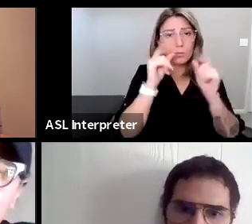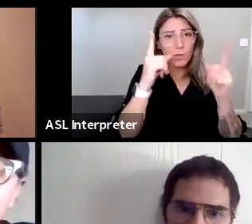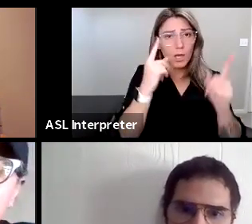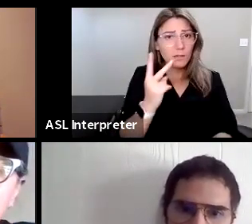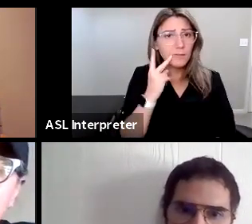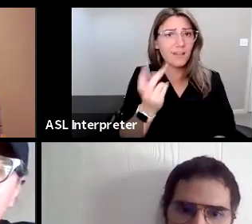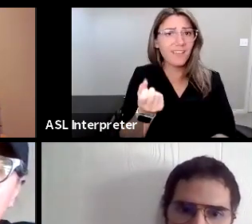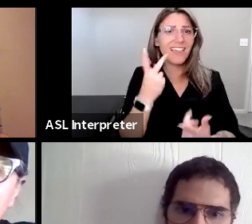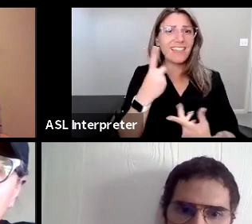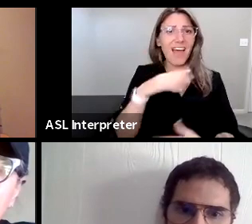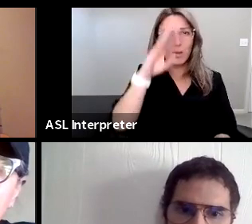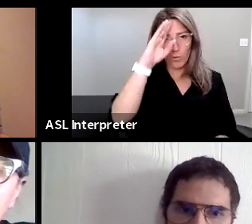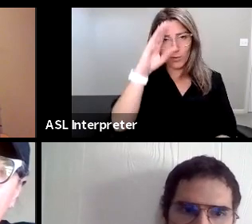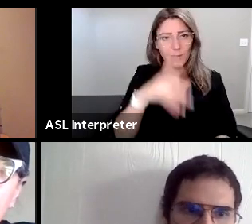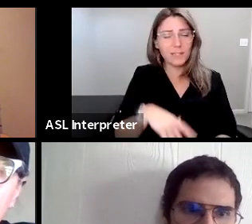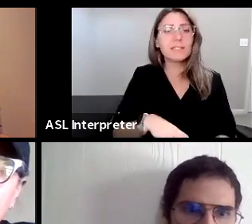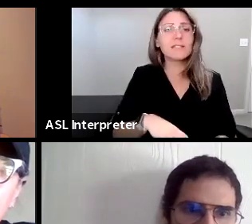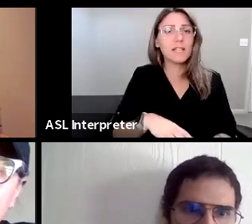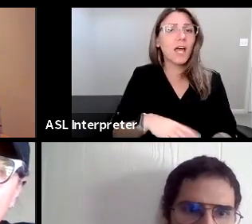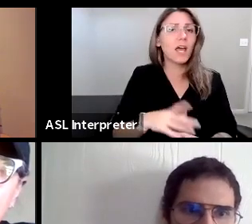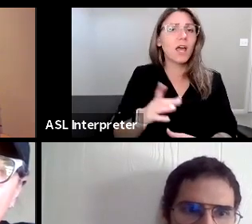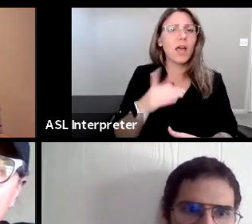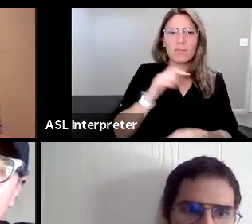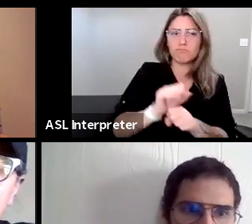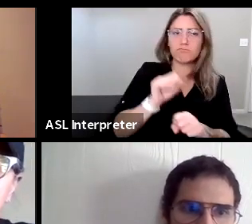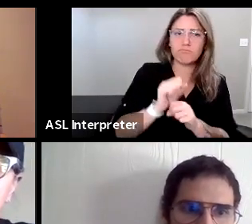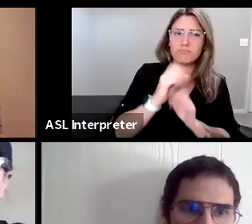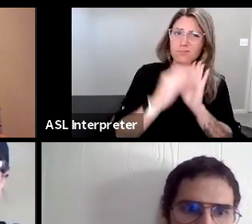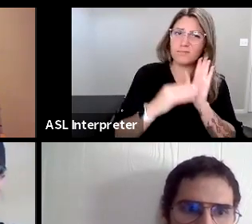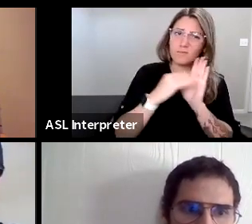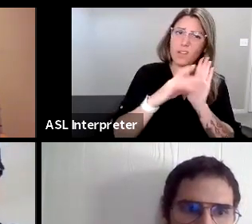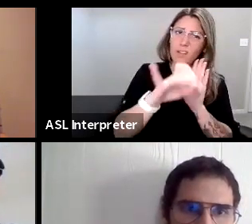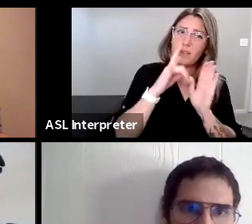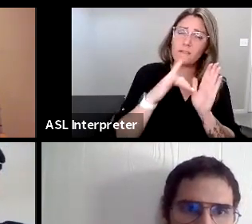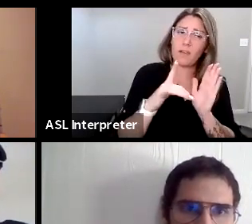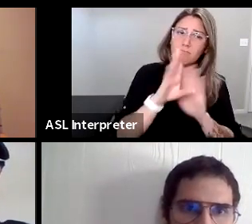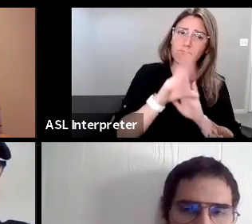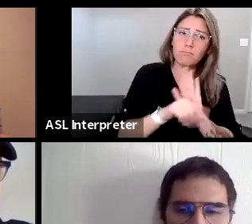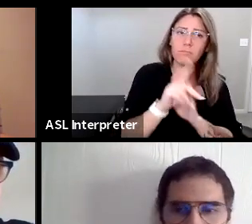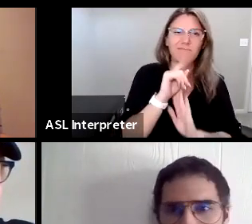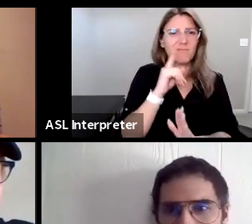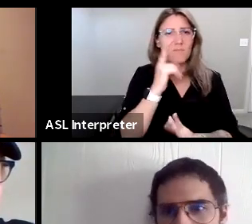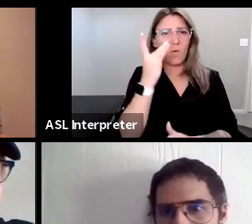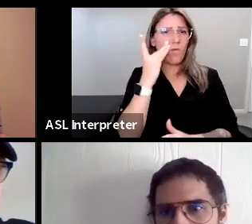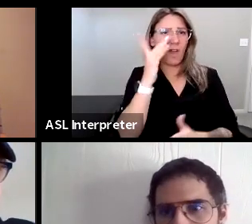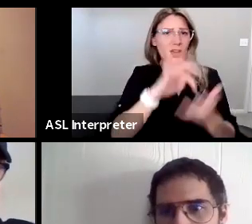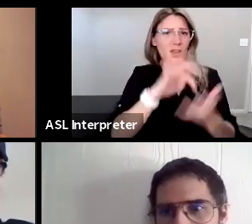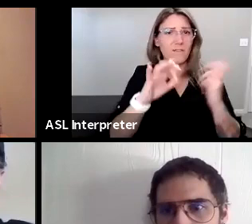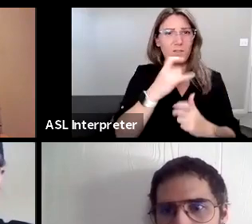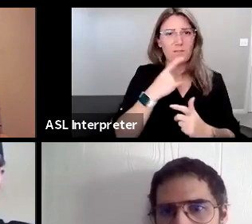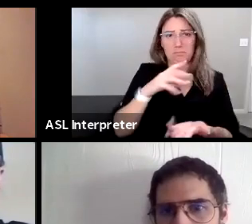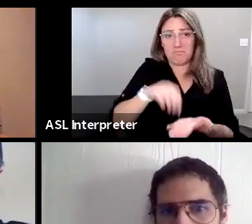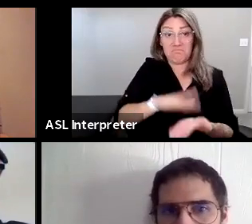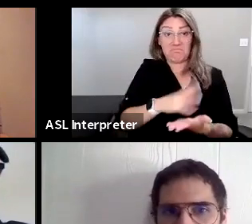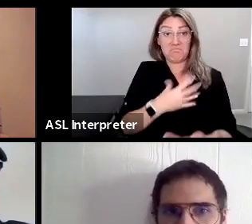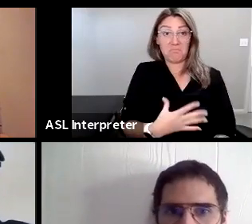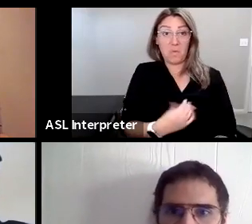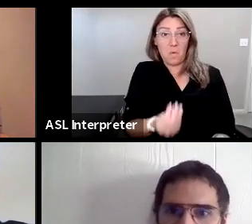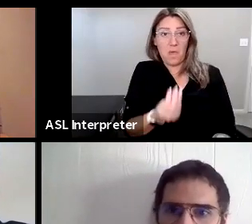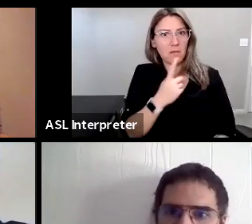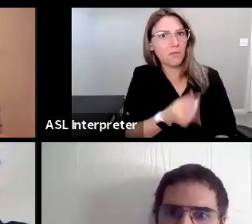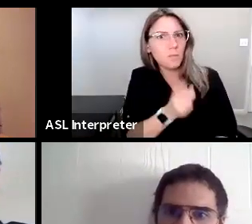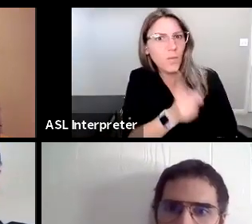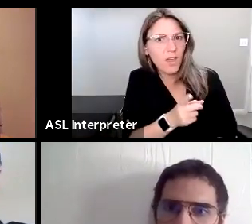of Cubans that I work with, when they would fill out the census, they would say, why are you so confused? I'm just going to put white. And I'm like,